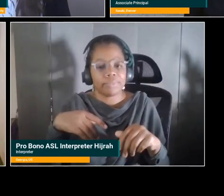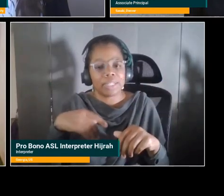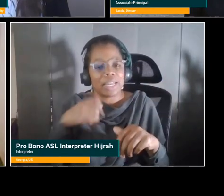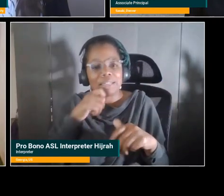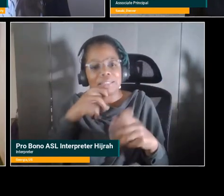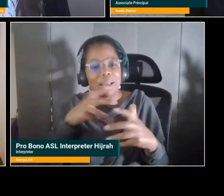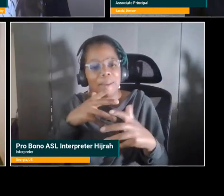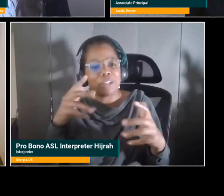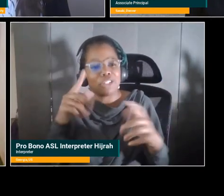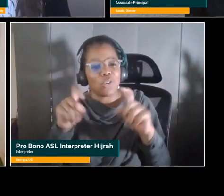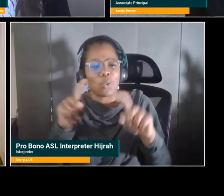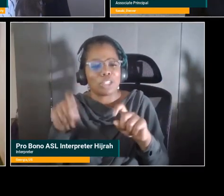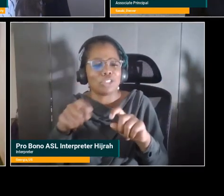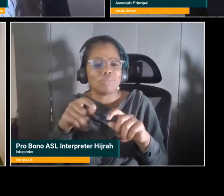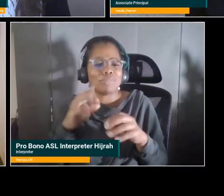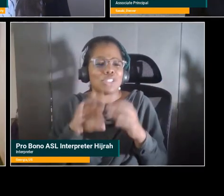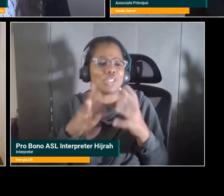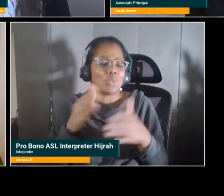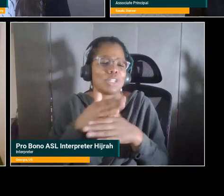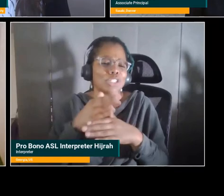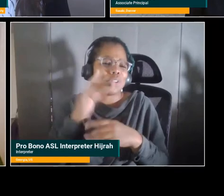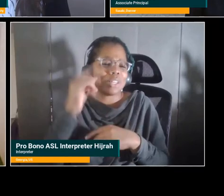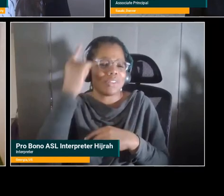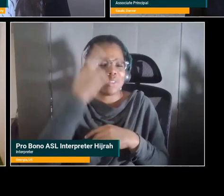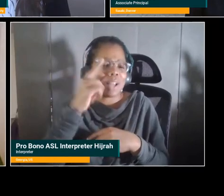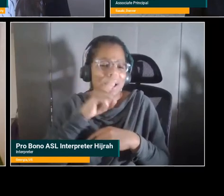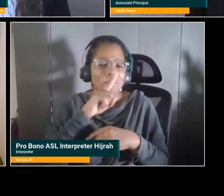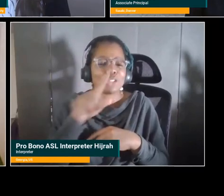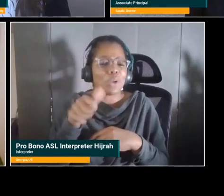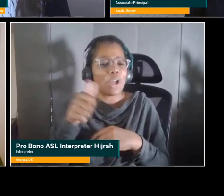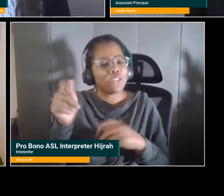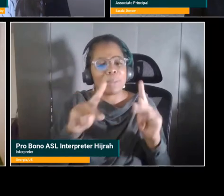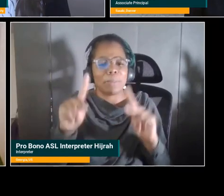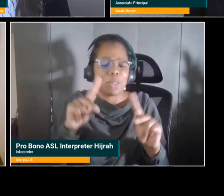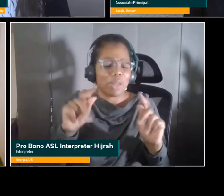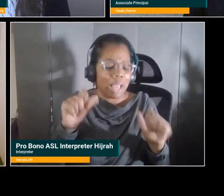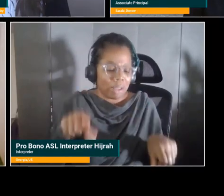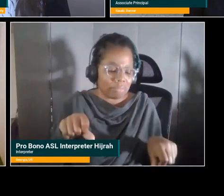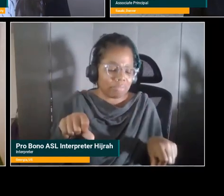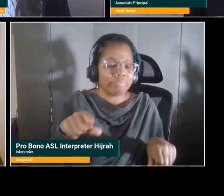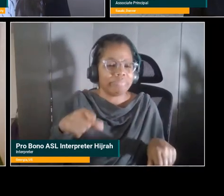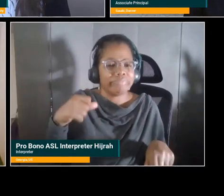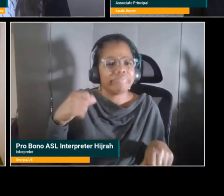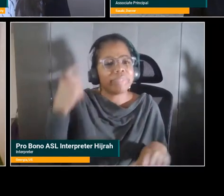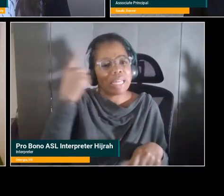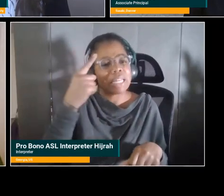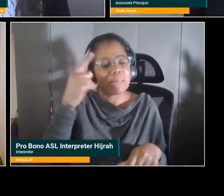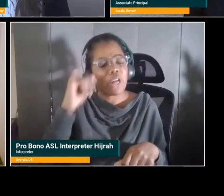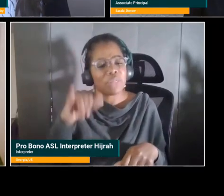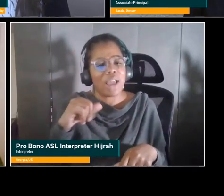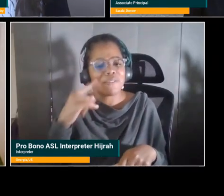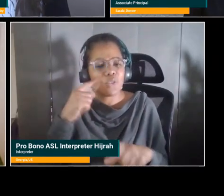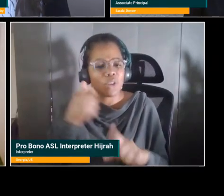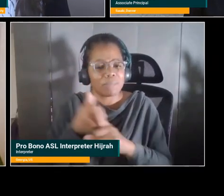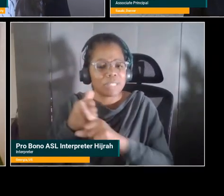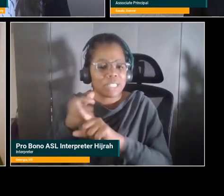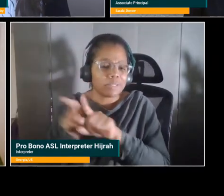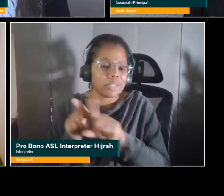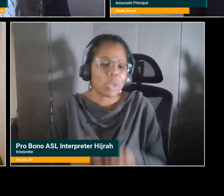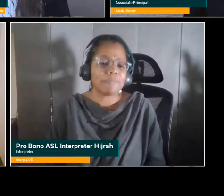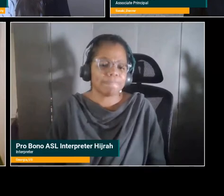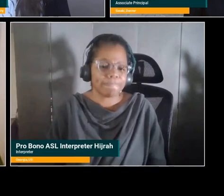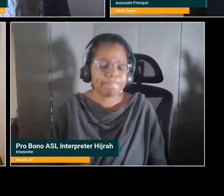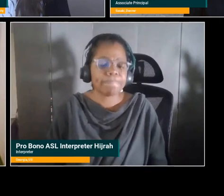of a question there, except just wanted to share that reflection. I'm sure folks can think about that for themselves as well.